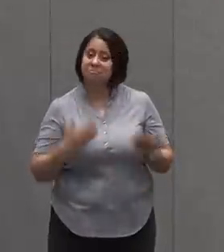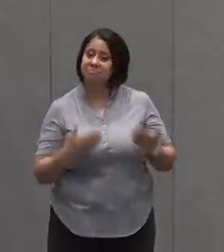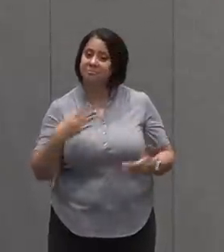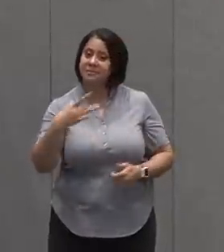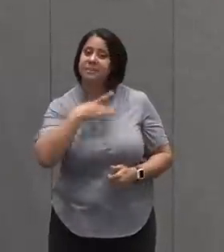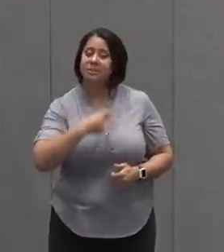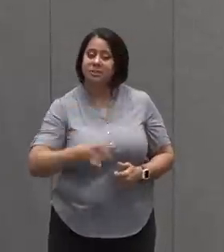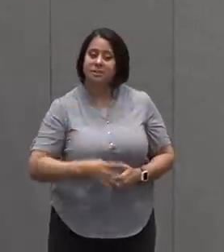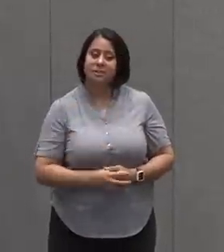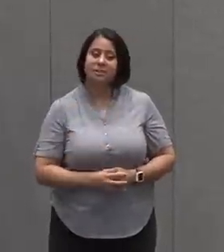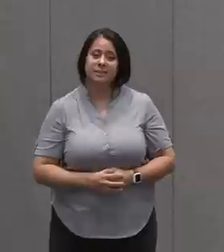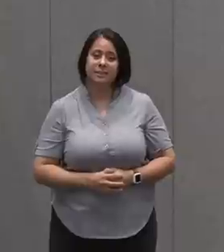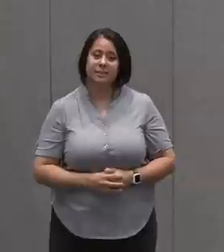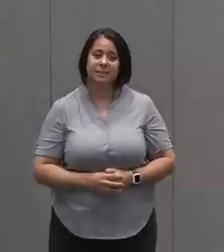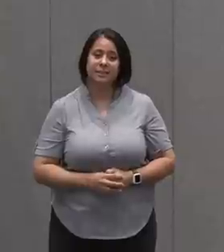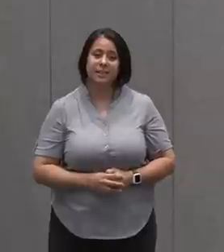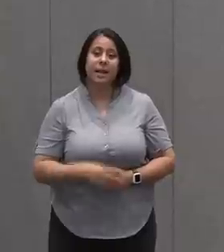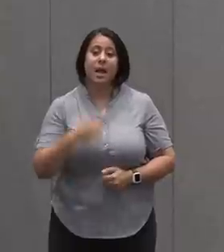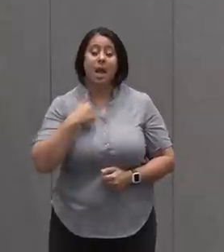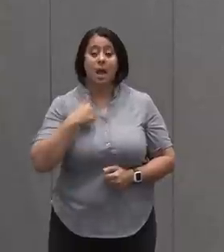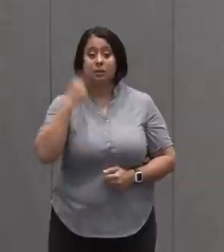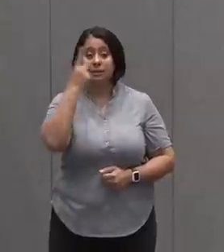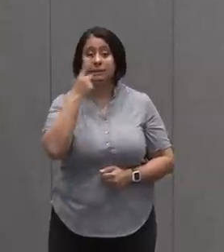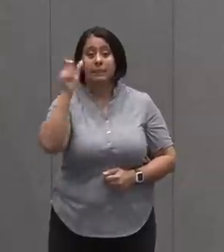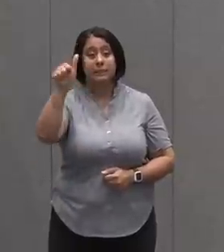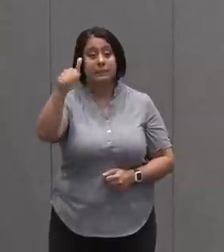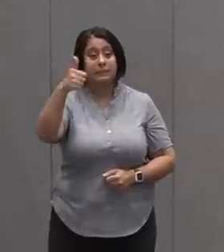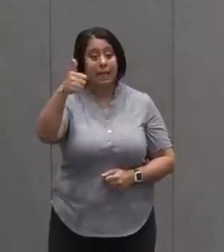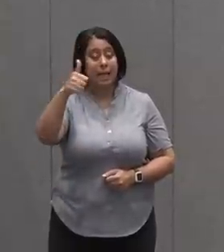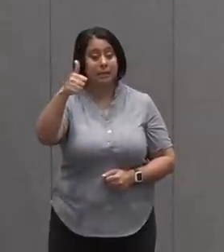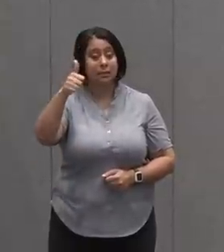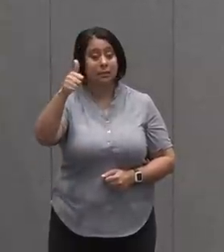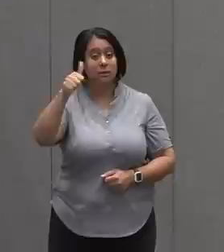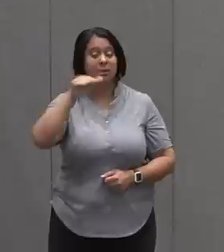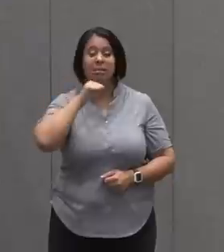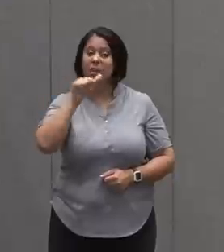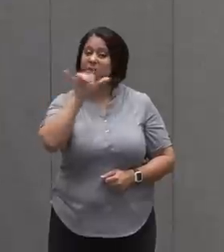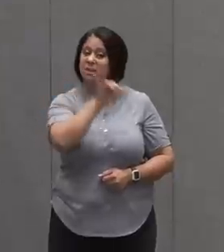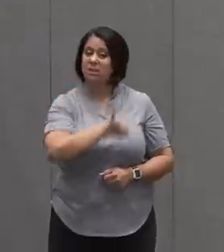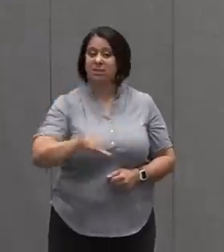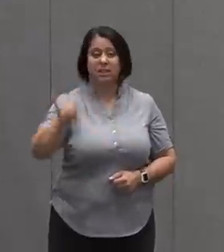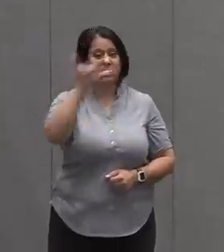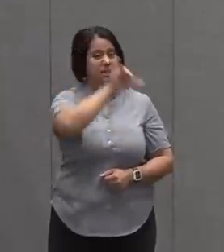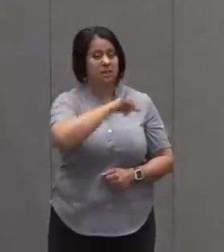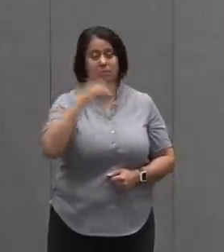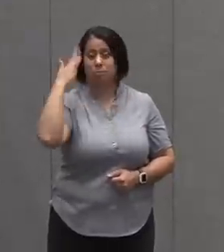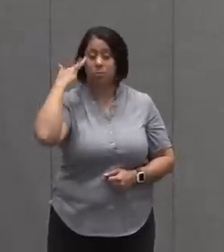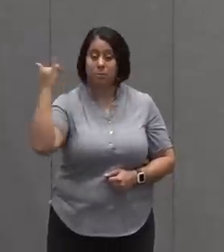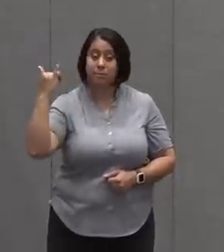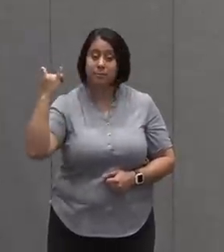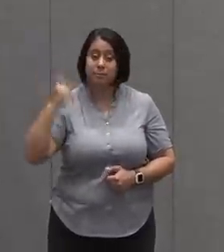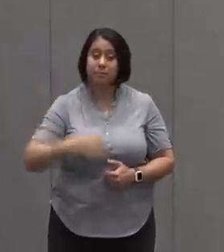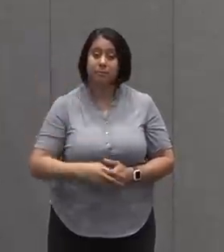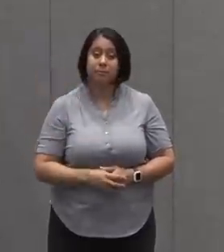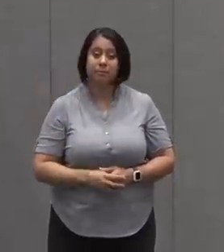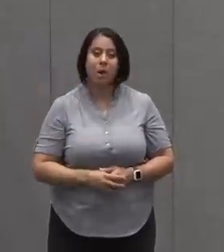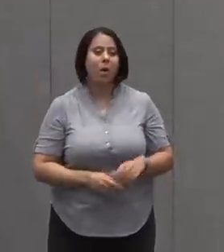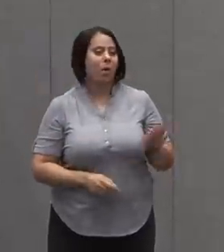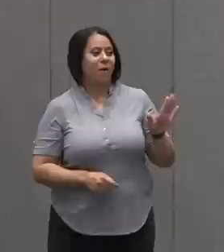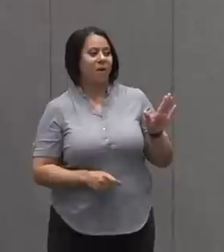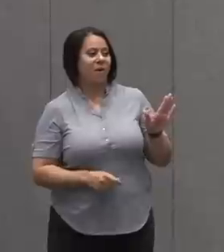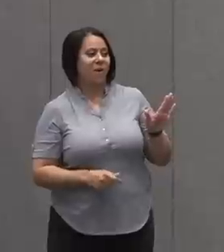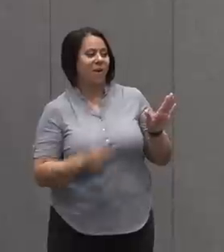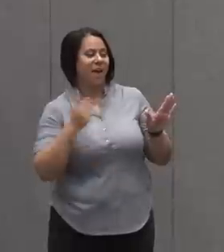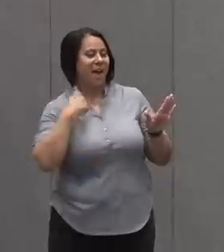interesting. Let me see, I was thinking that the 10 didn't belong. Do you know why? I have an idea,